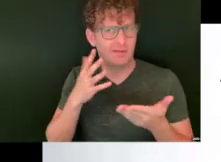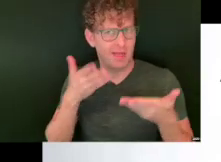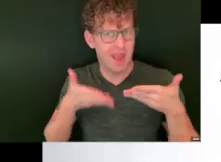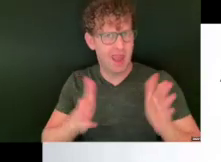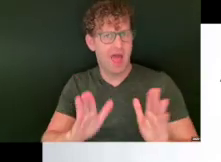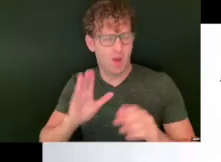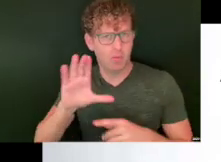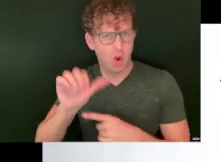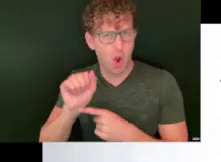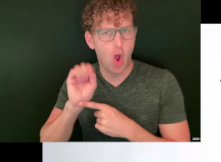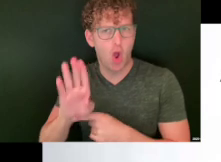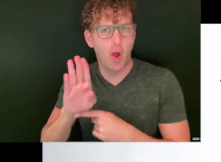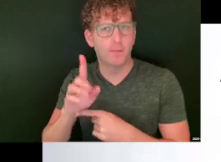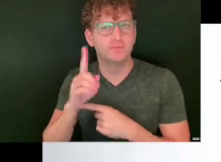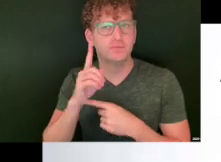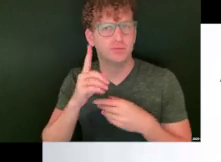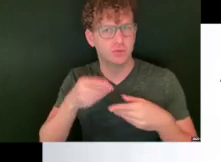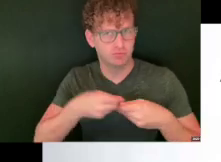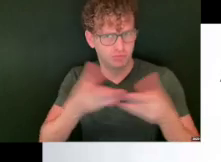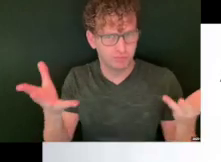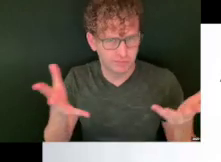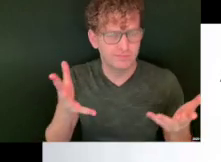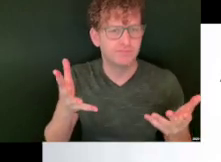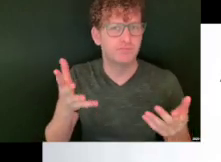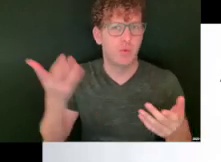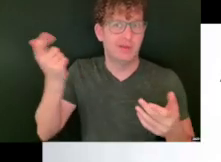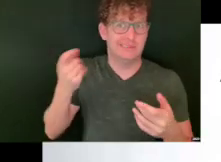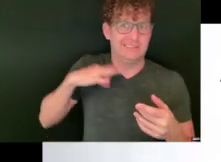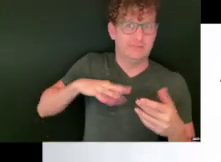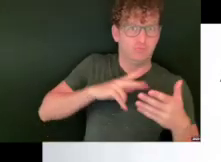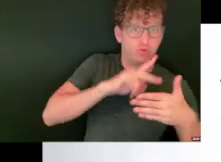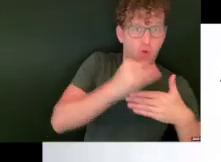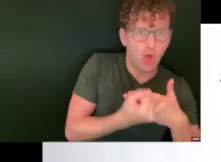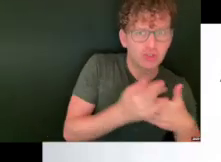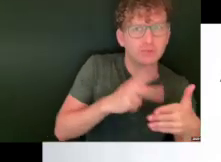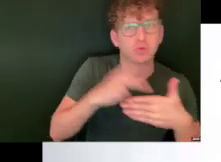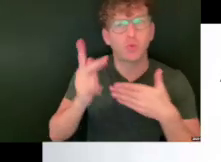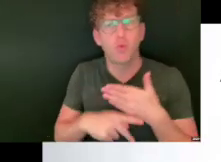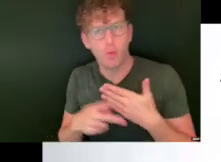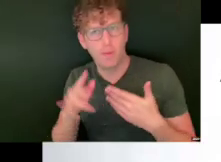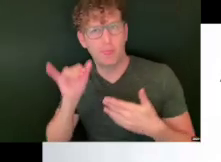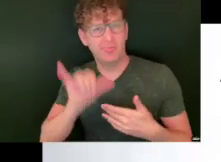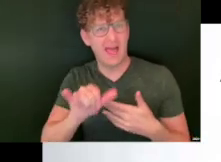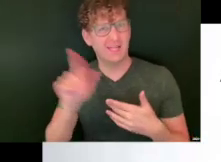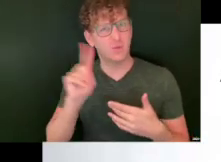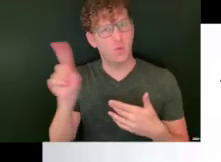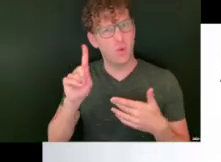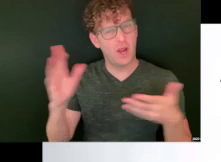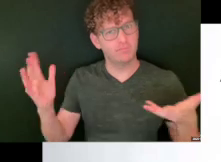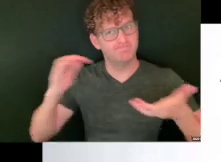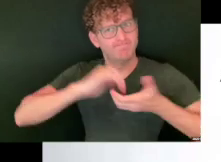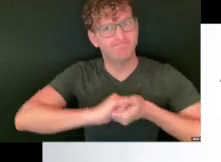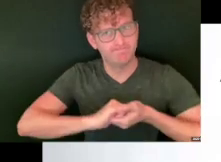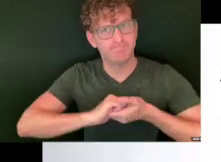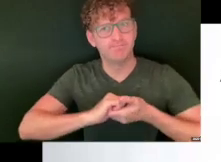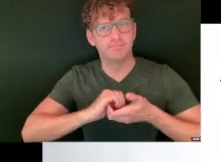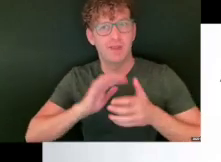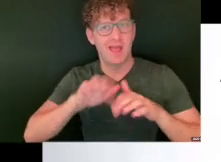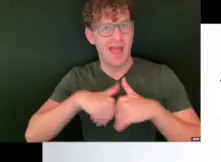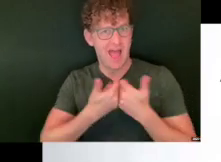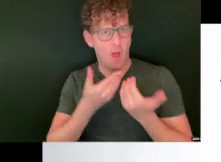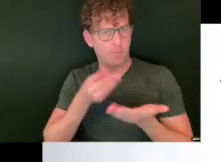are examples from the governor's January proposed budget for fiscal year